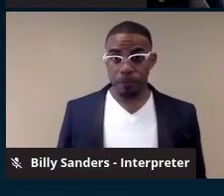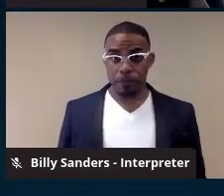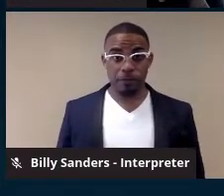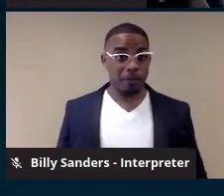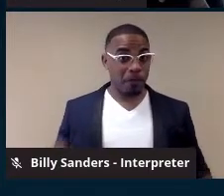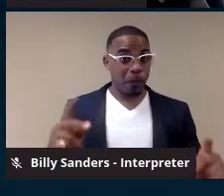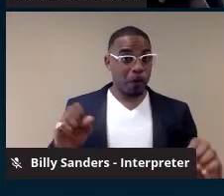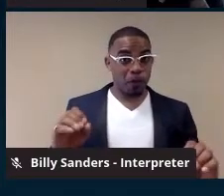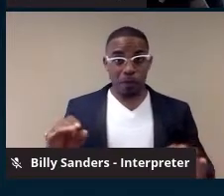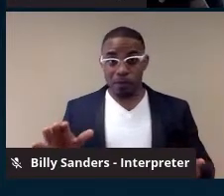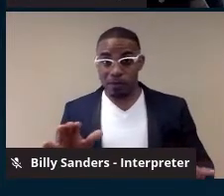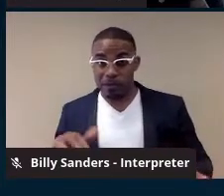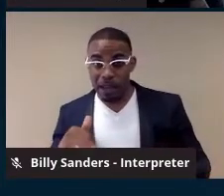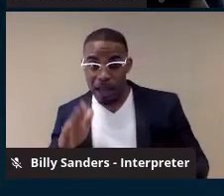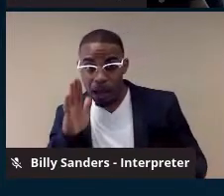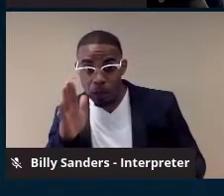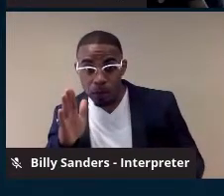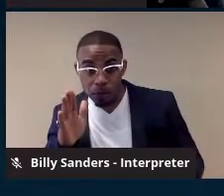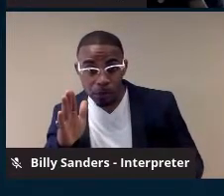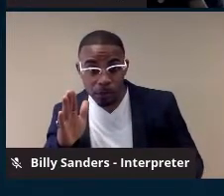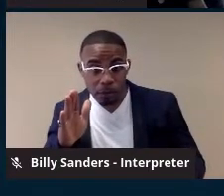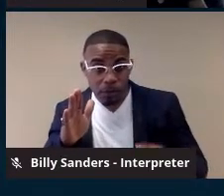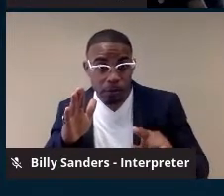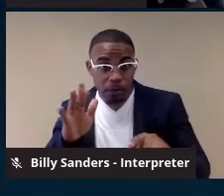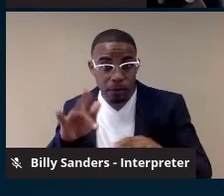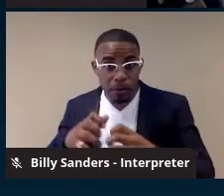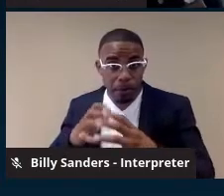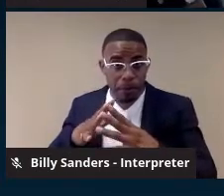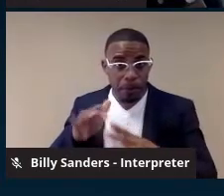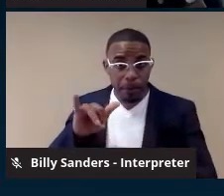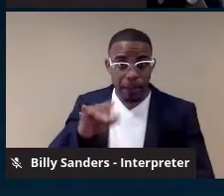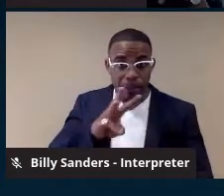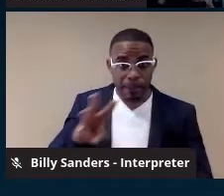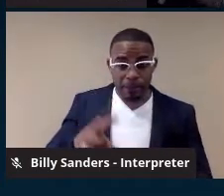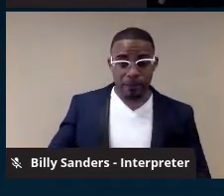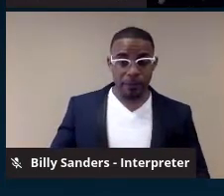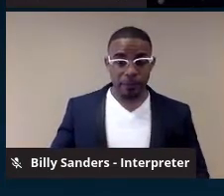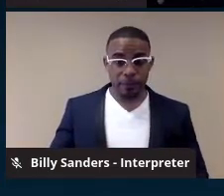Okay, so I'm going to, that is built now.